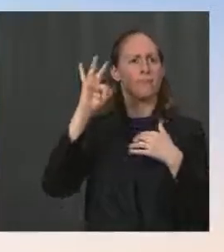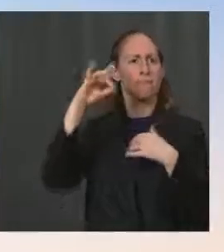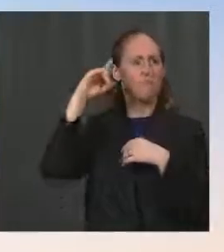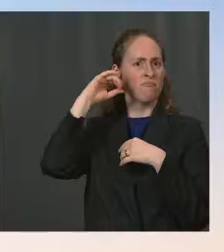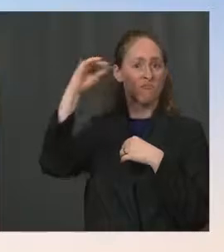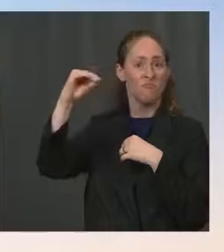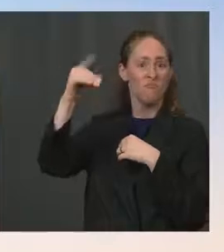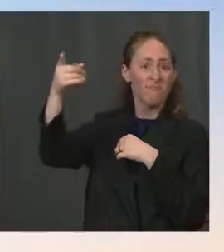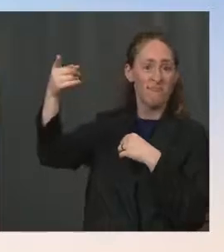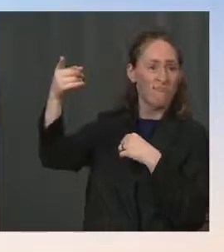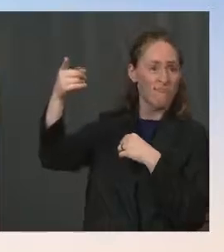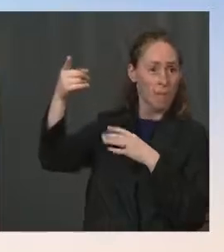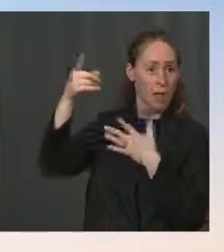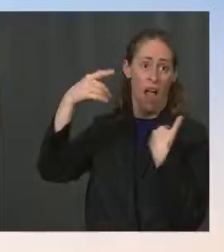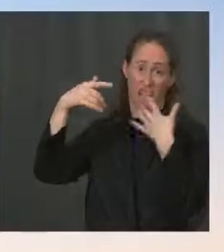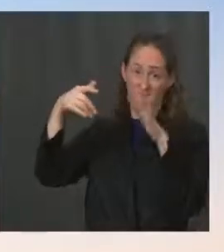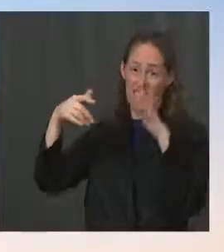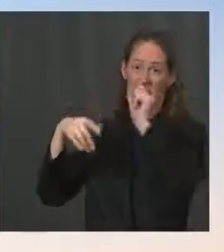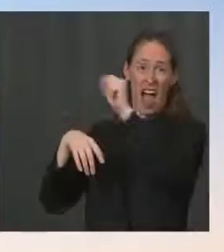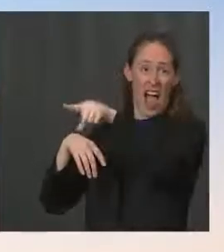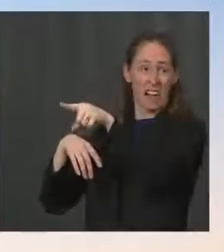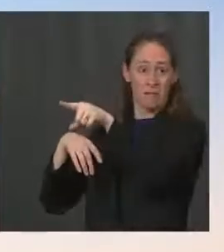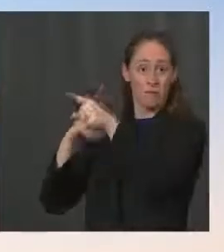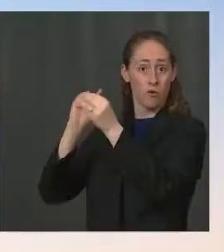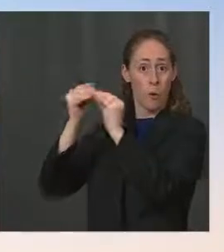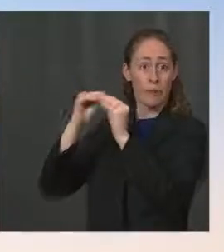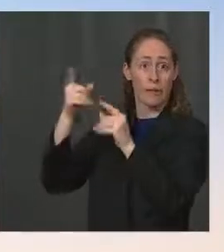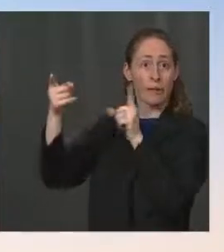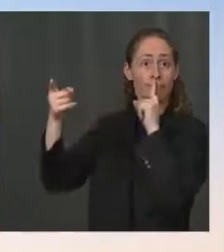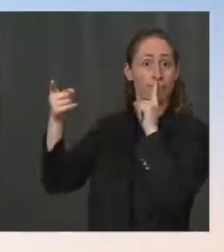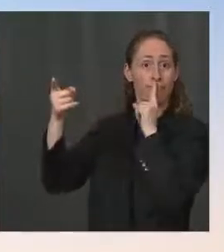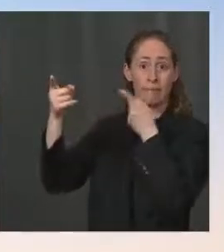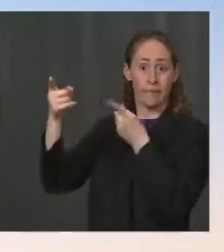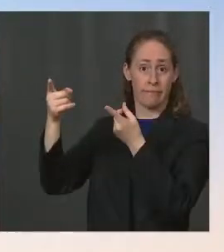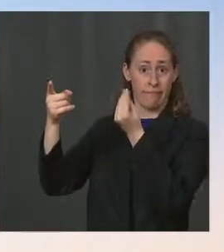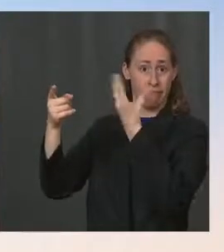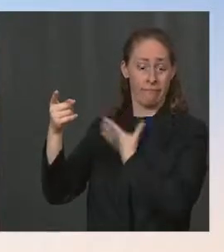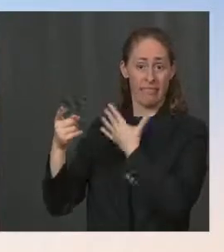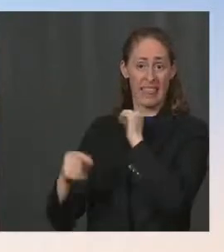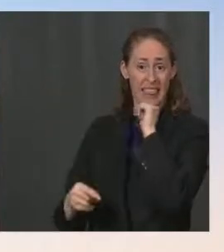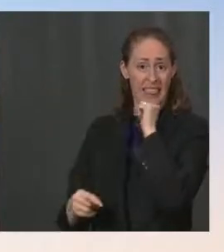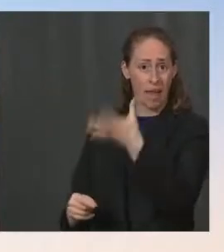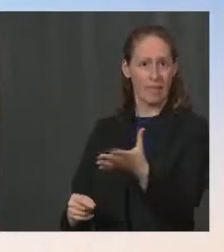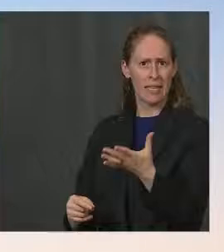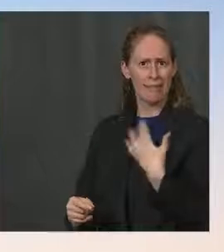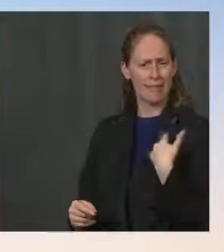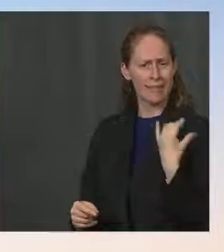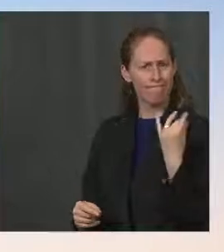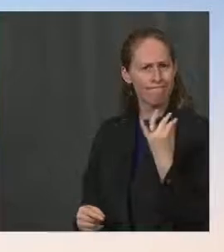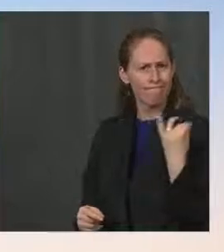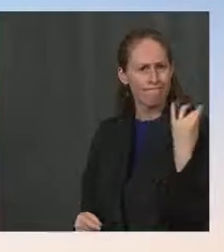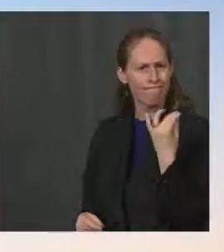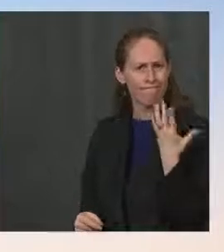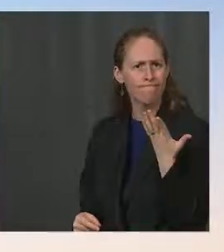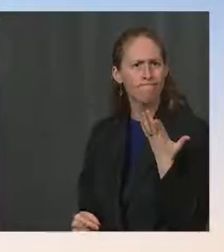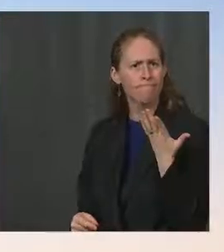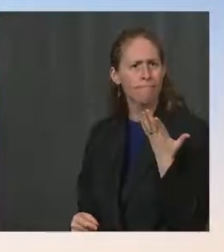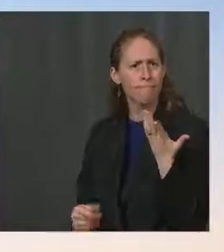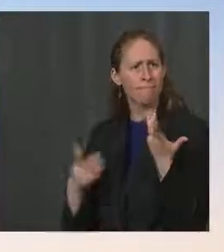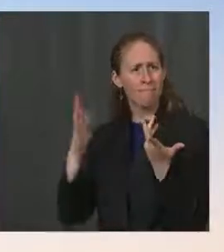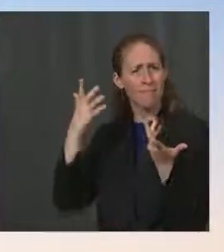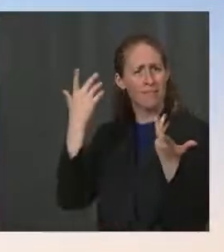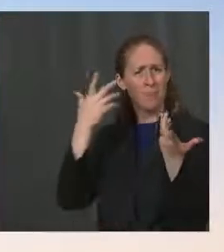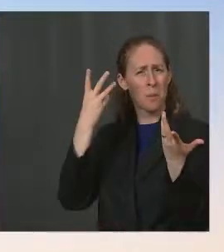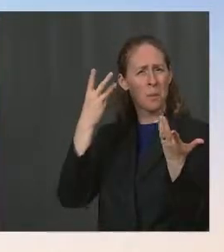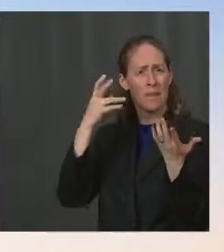if they had any updated numbers, and nobody's gotten back to me. I understand the briefing's coming up. But is there a time frame where you guys